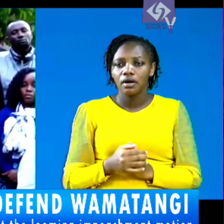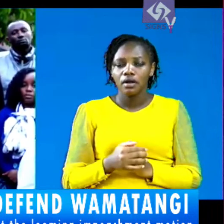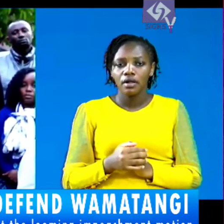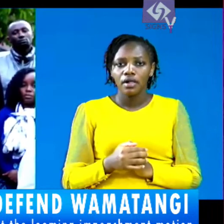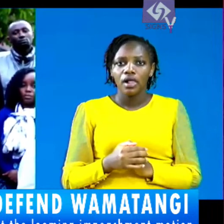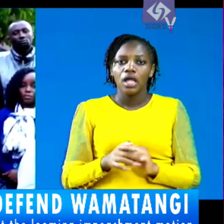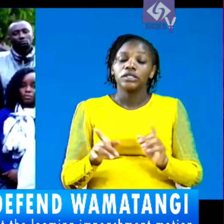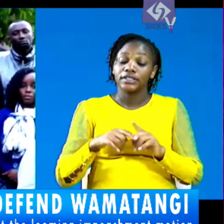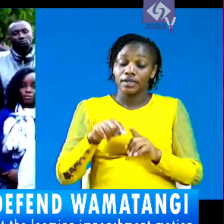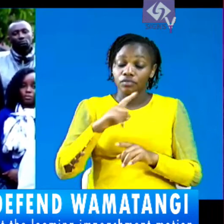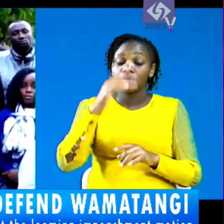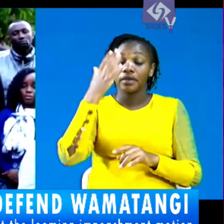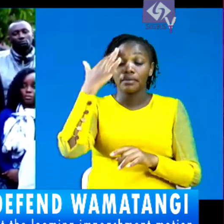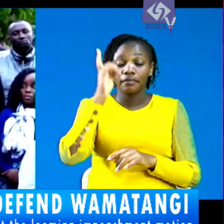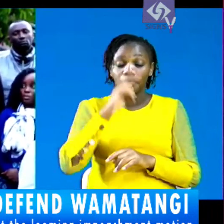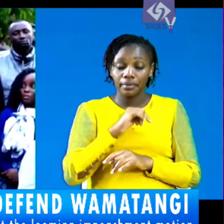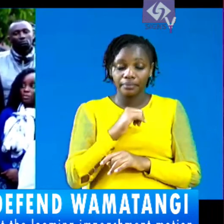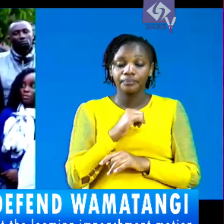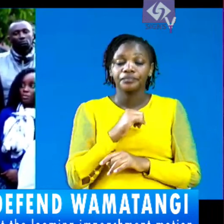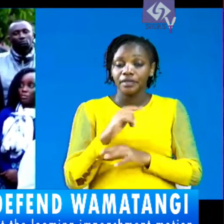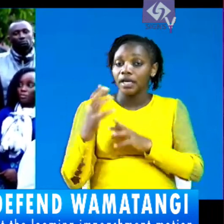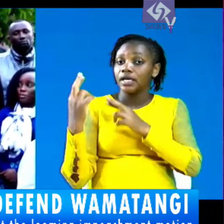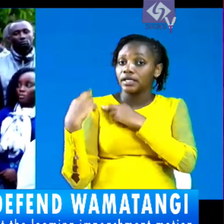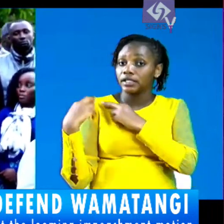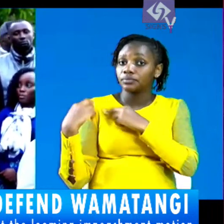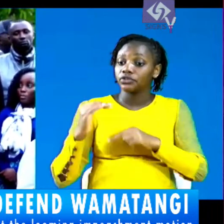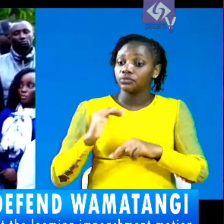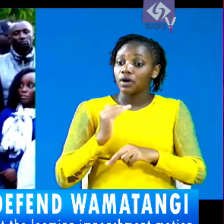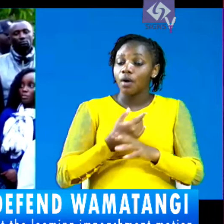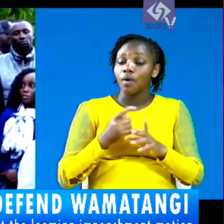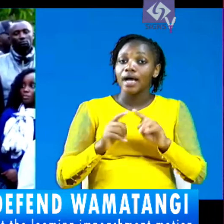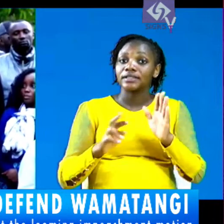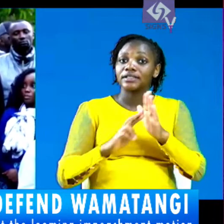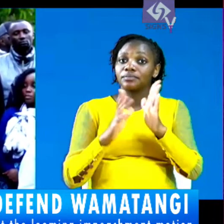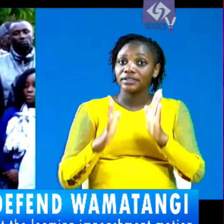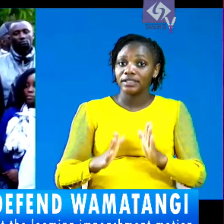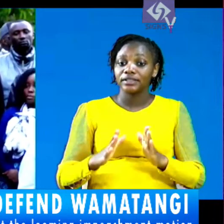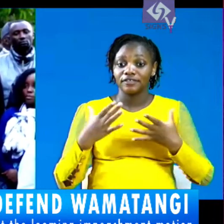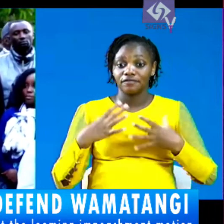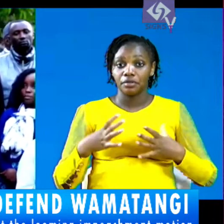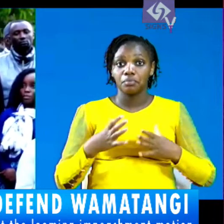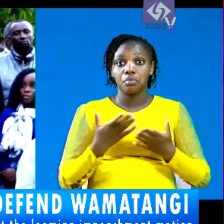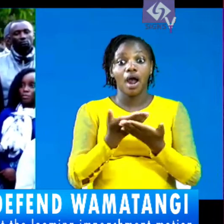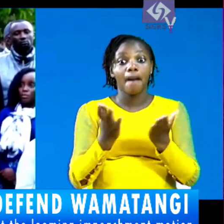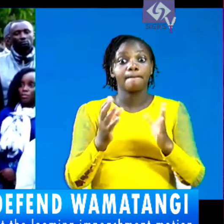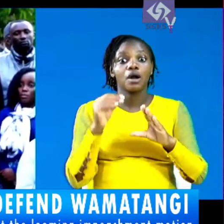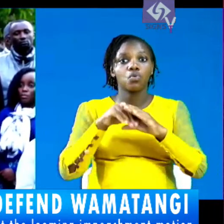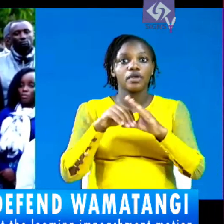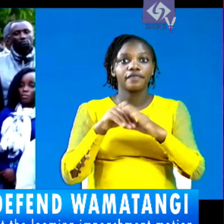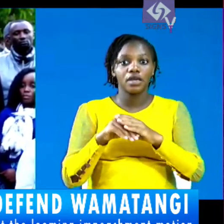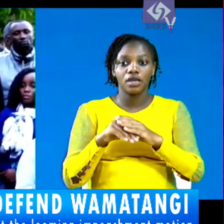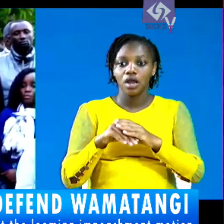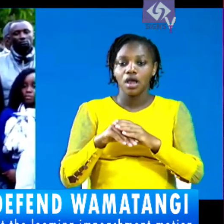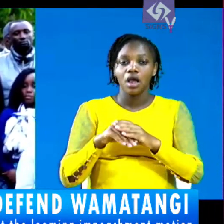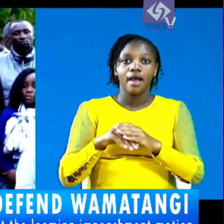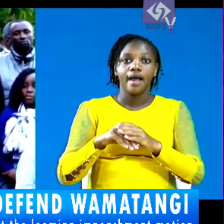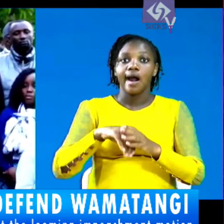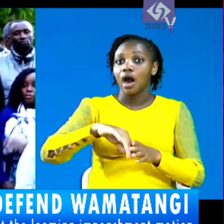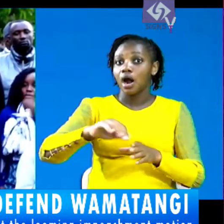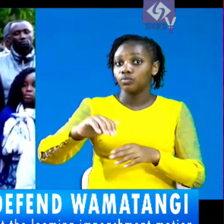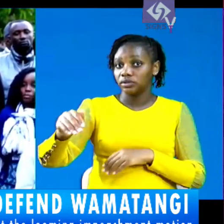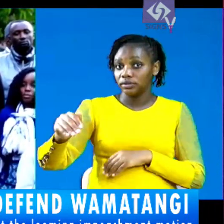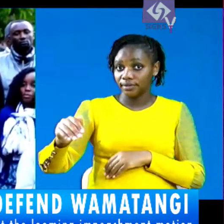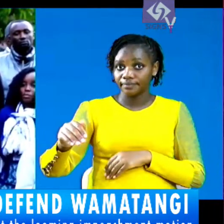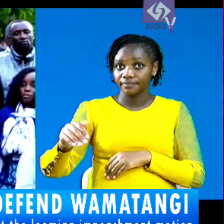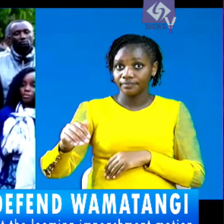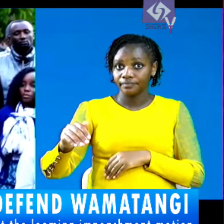We recognize our roles as the representatives of the people within the devolved units